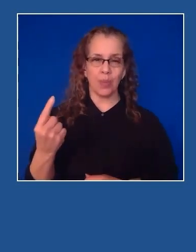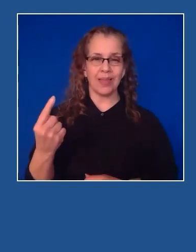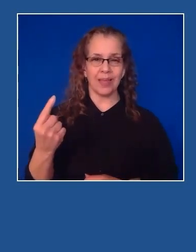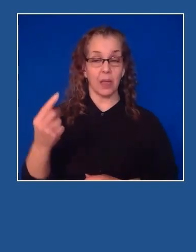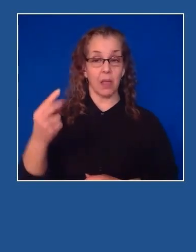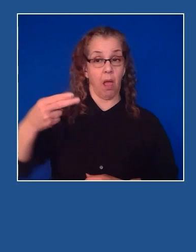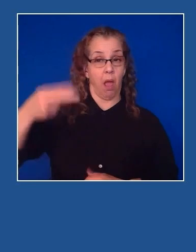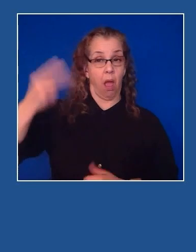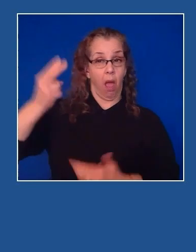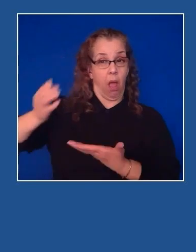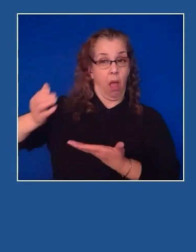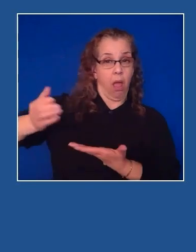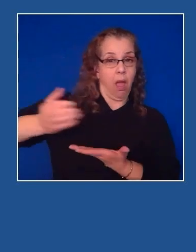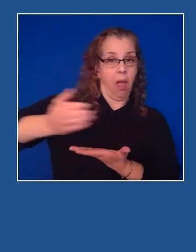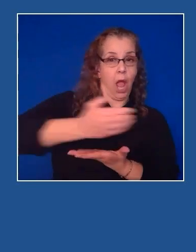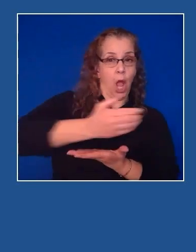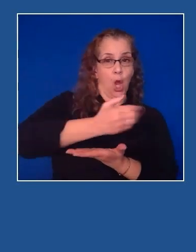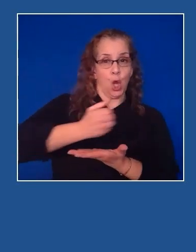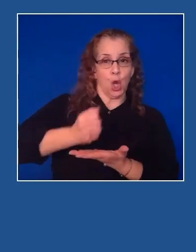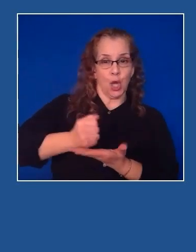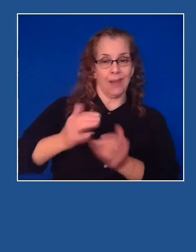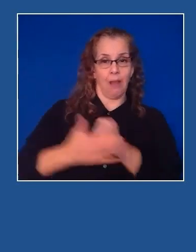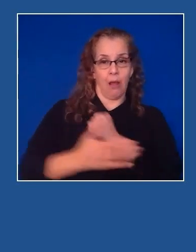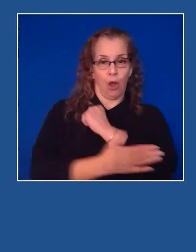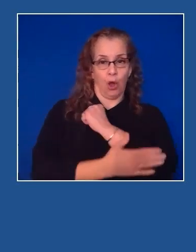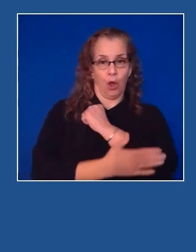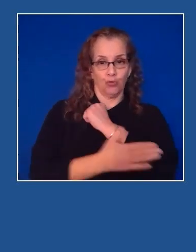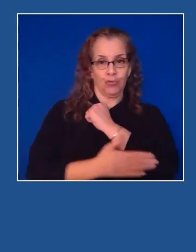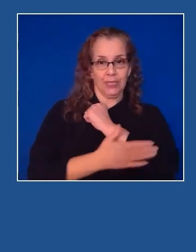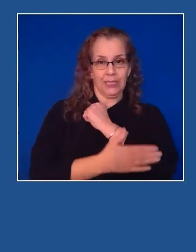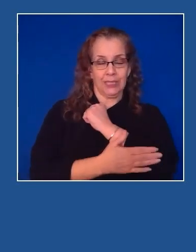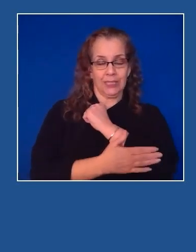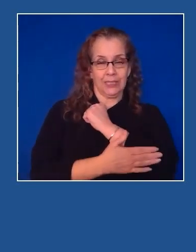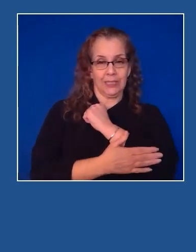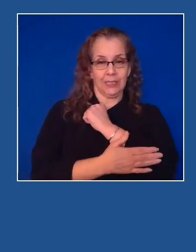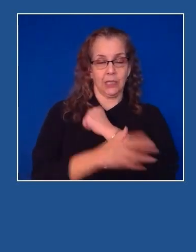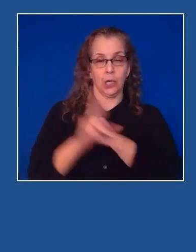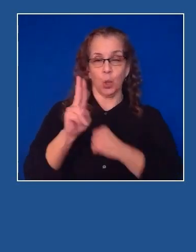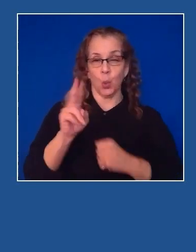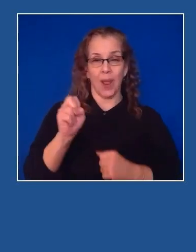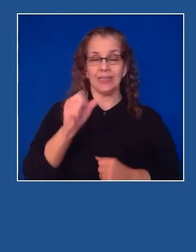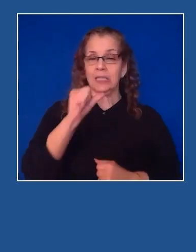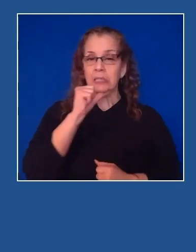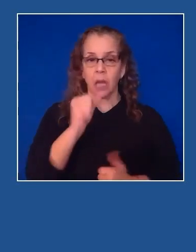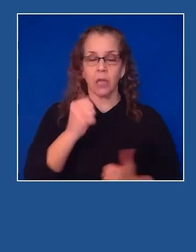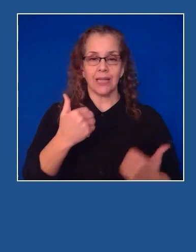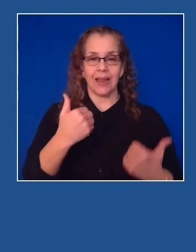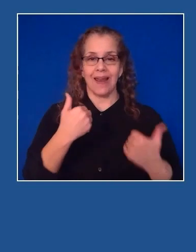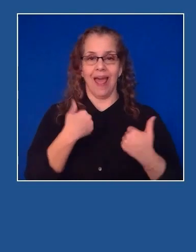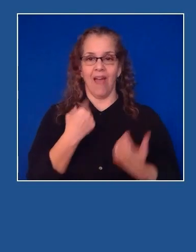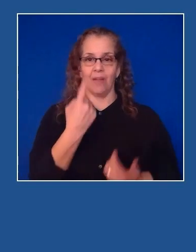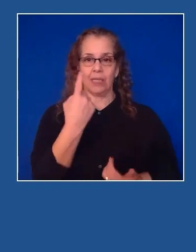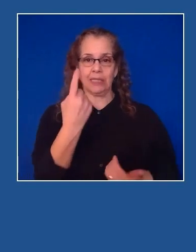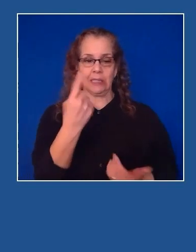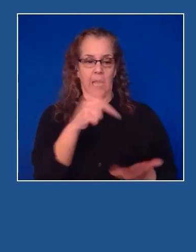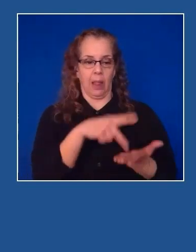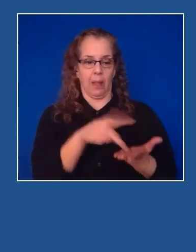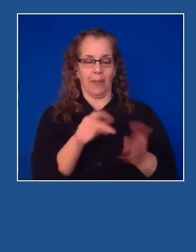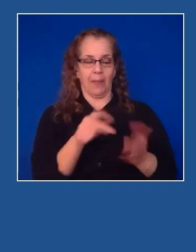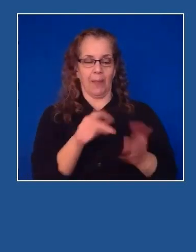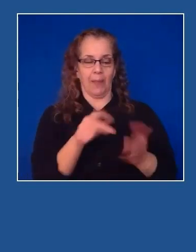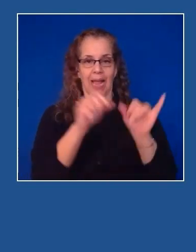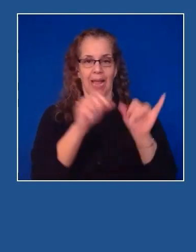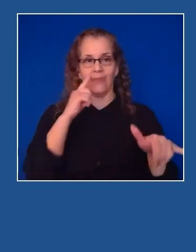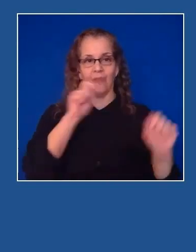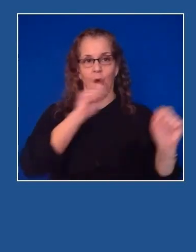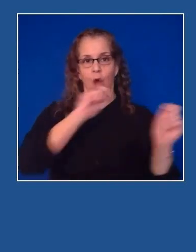the only high-income country that doesn't have some kind of single payer system for everybody. And of course,